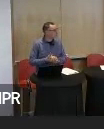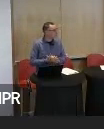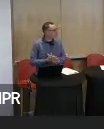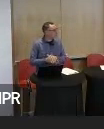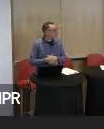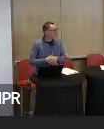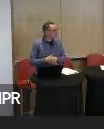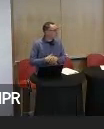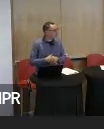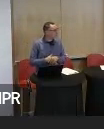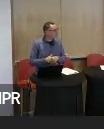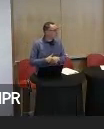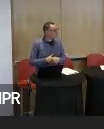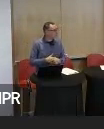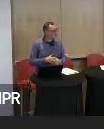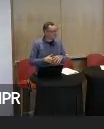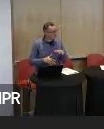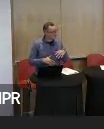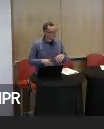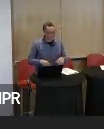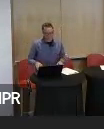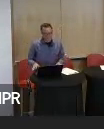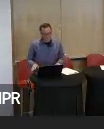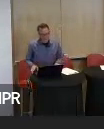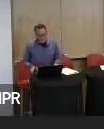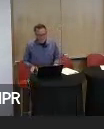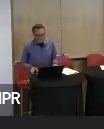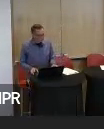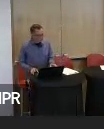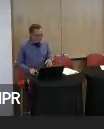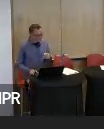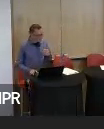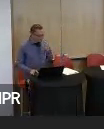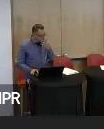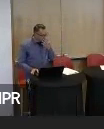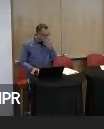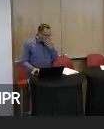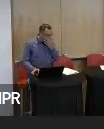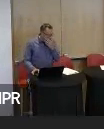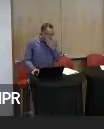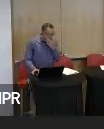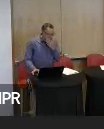more granular detail than the 30,000-foot view that Josh spoke about.